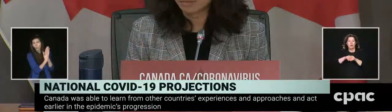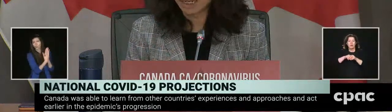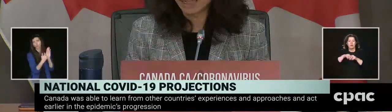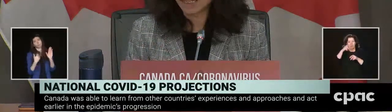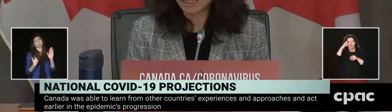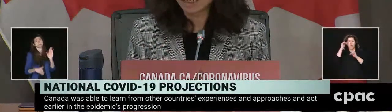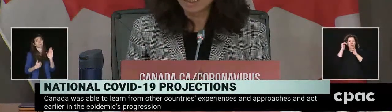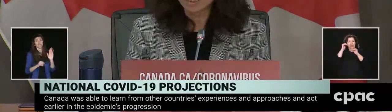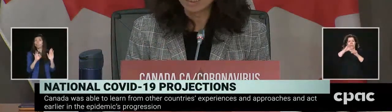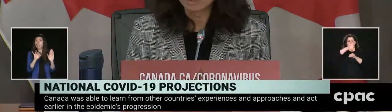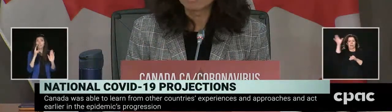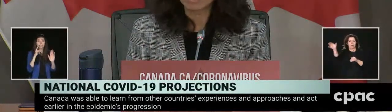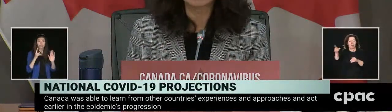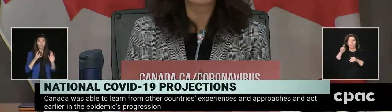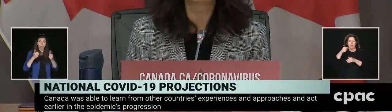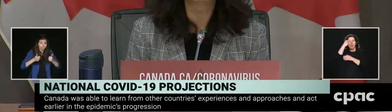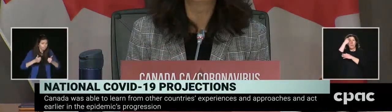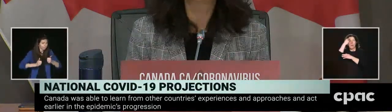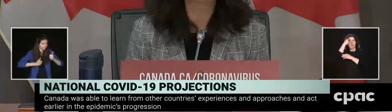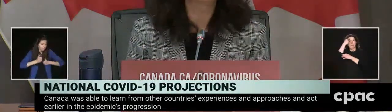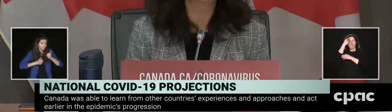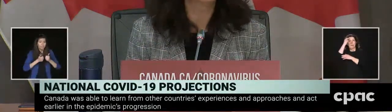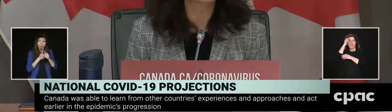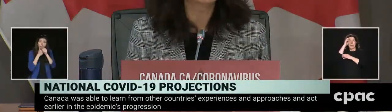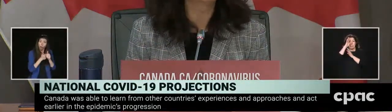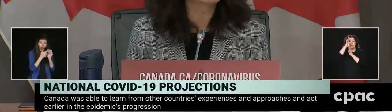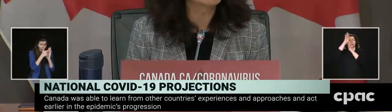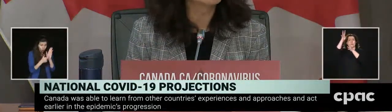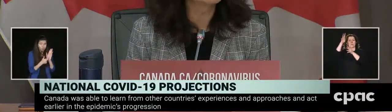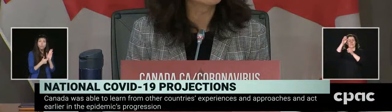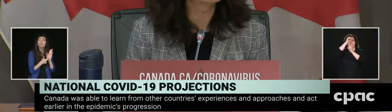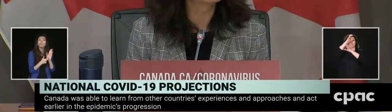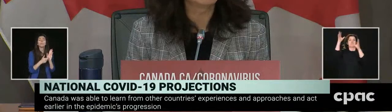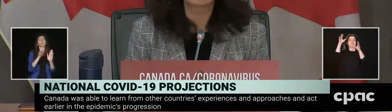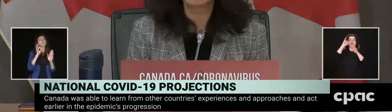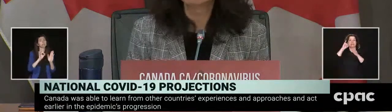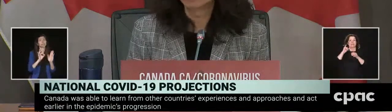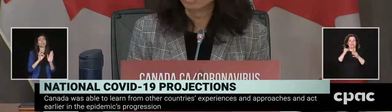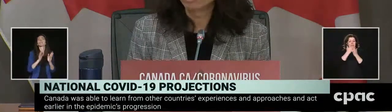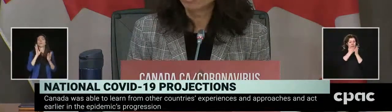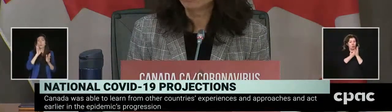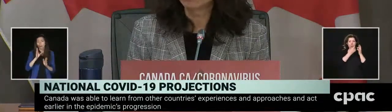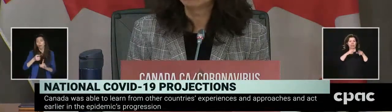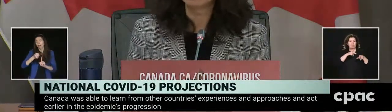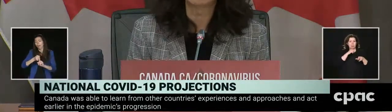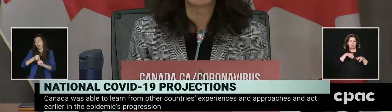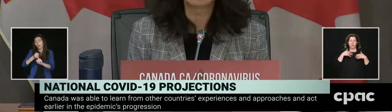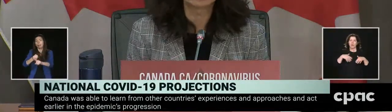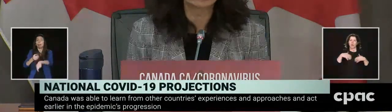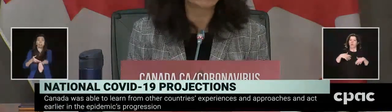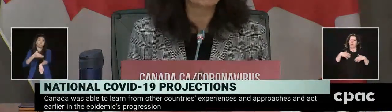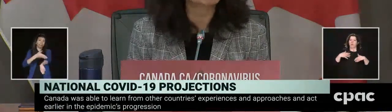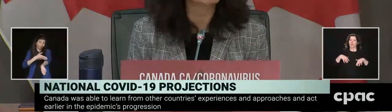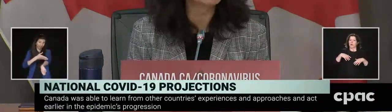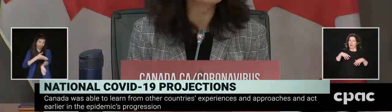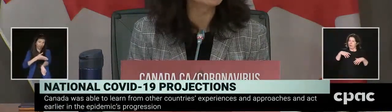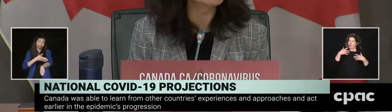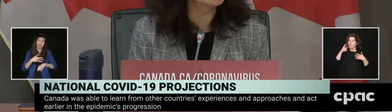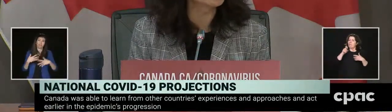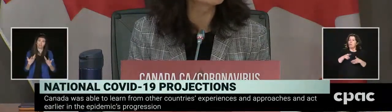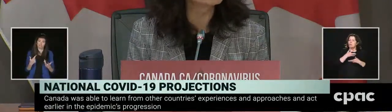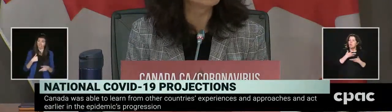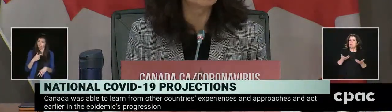And I think practicing physical distancing outside as the weather improves, people will be wanting to go out,